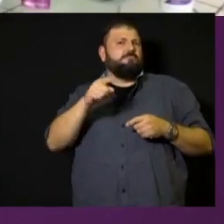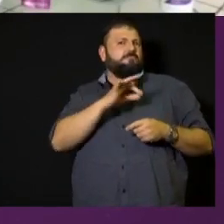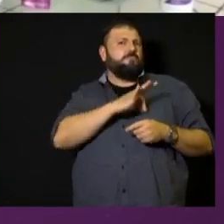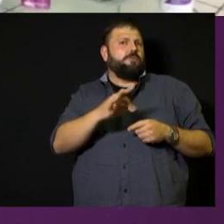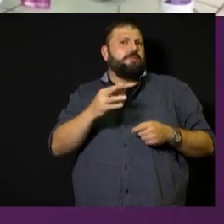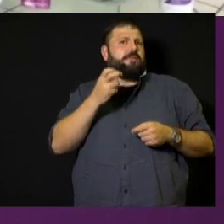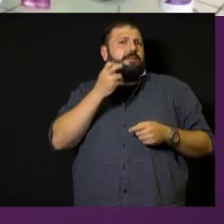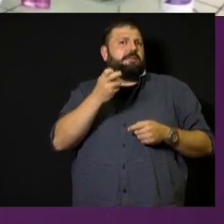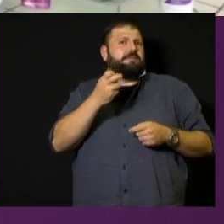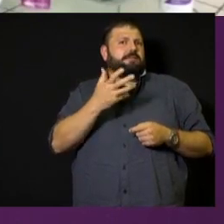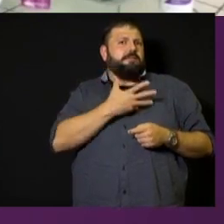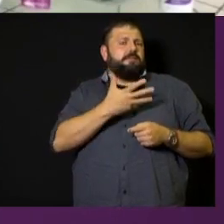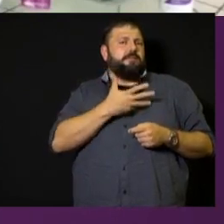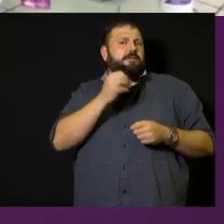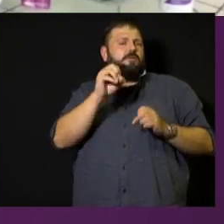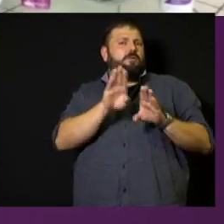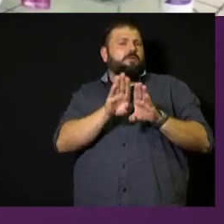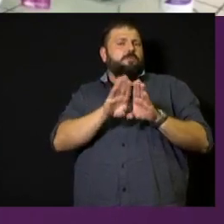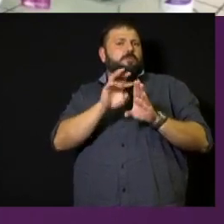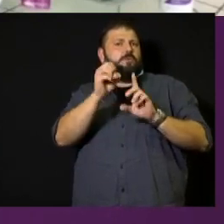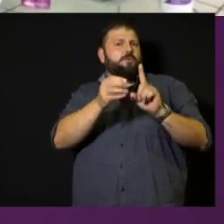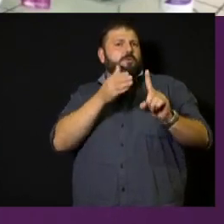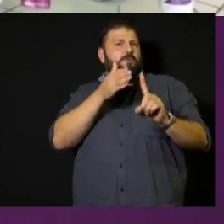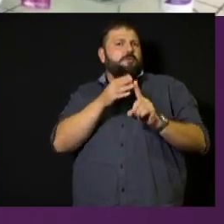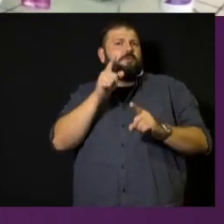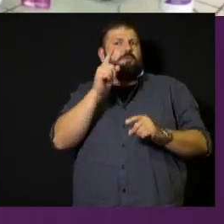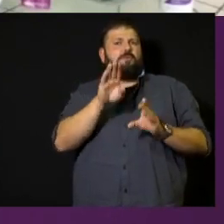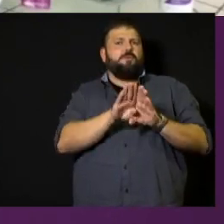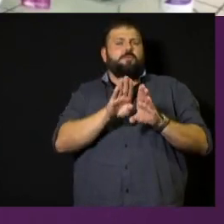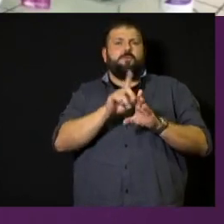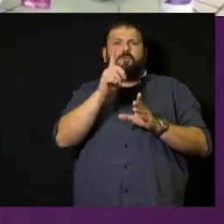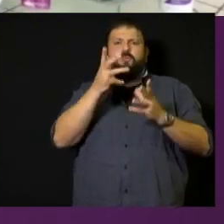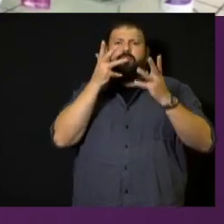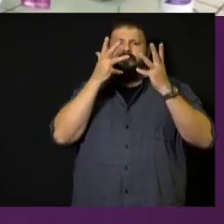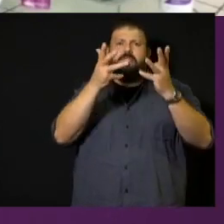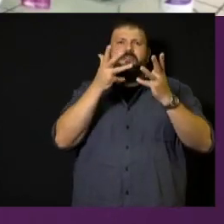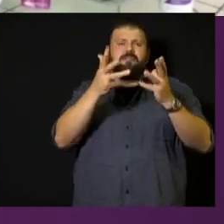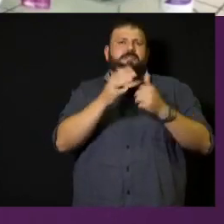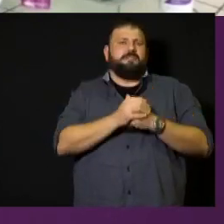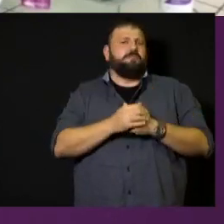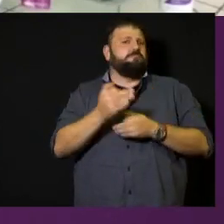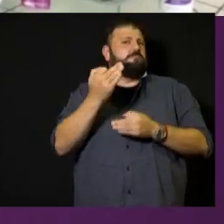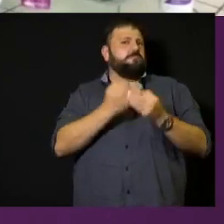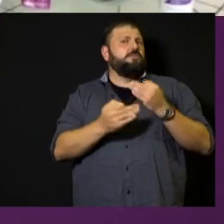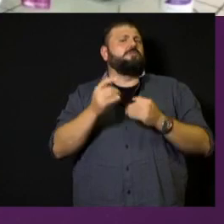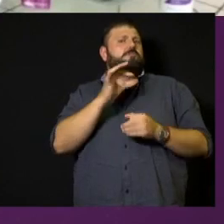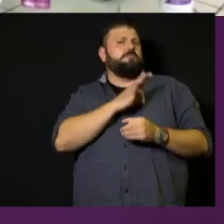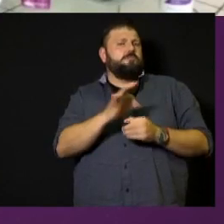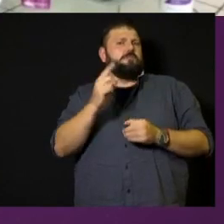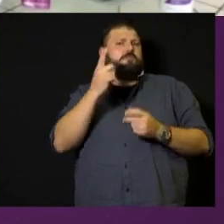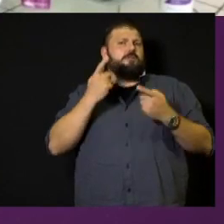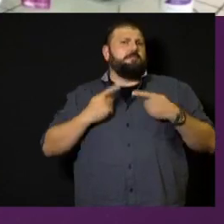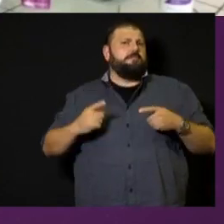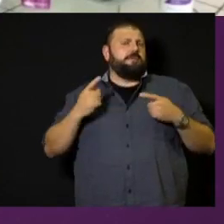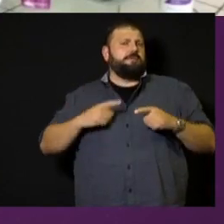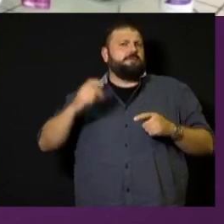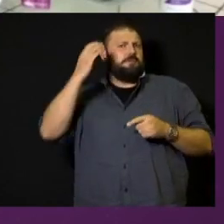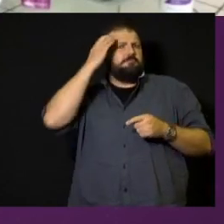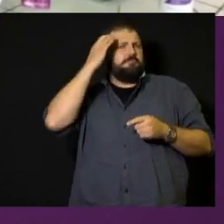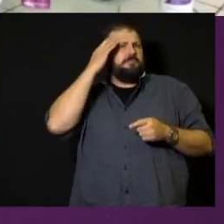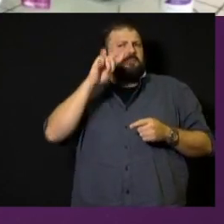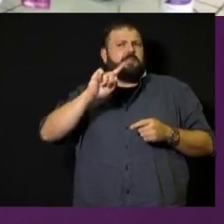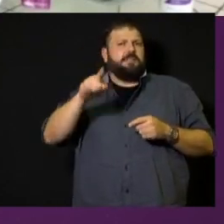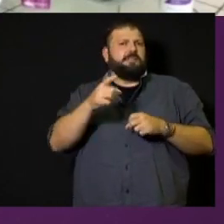cannot differentiate the goal and a desire because when you sign or